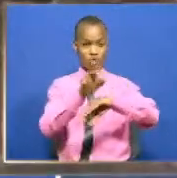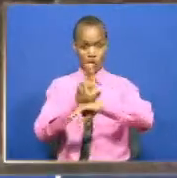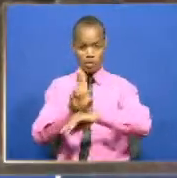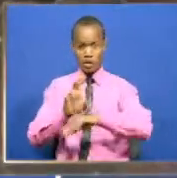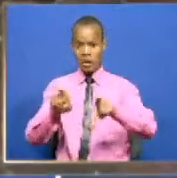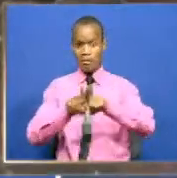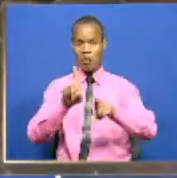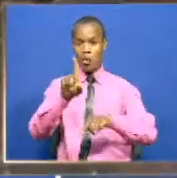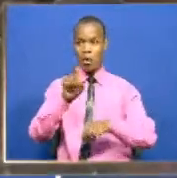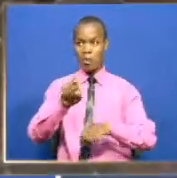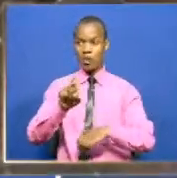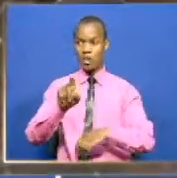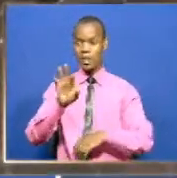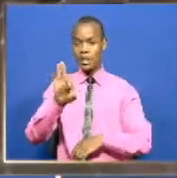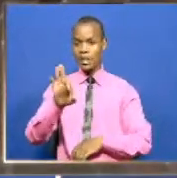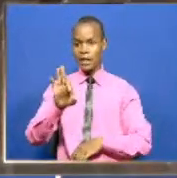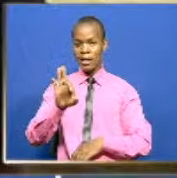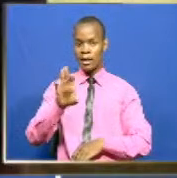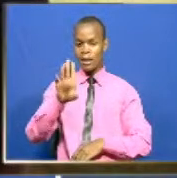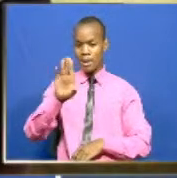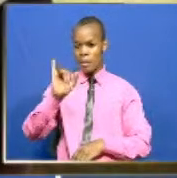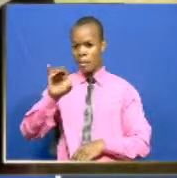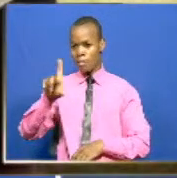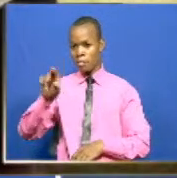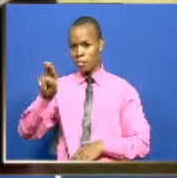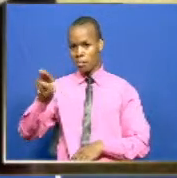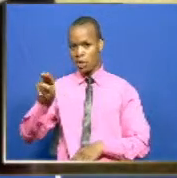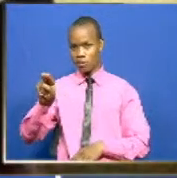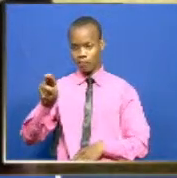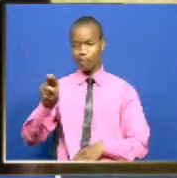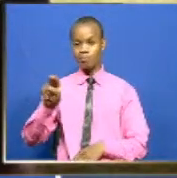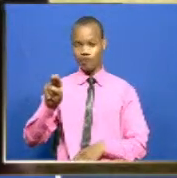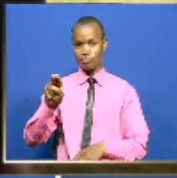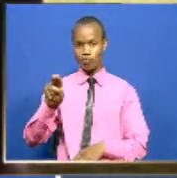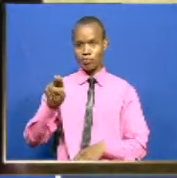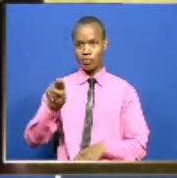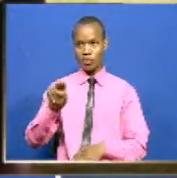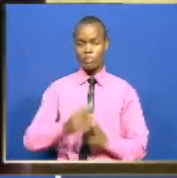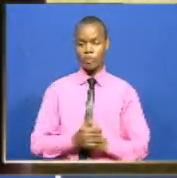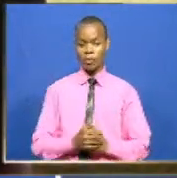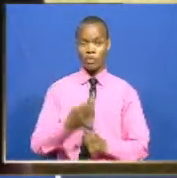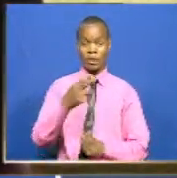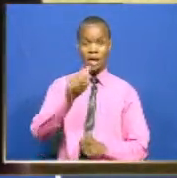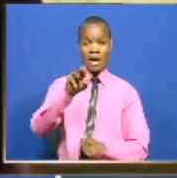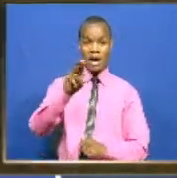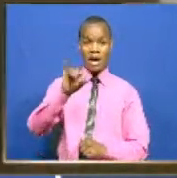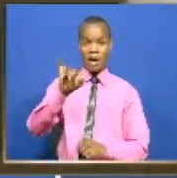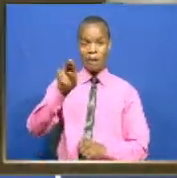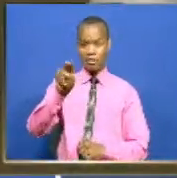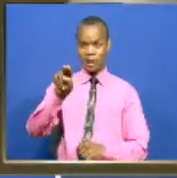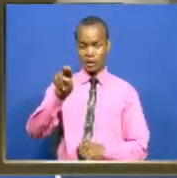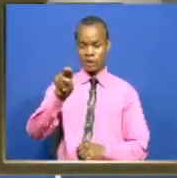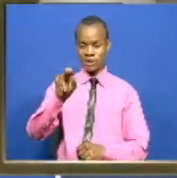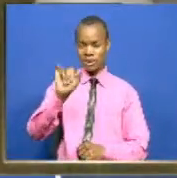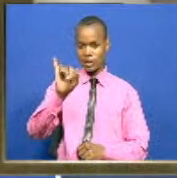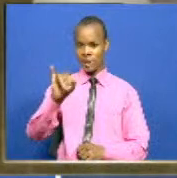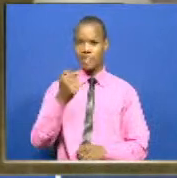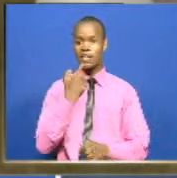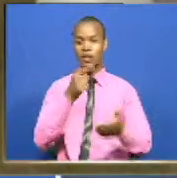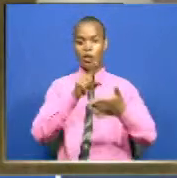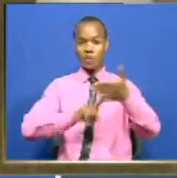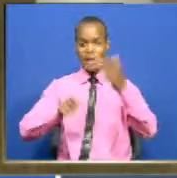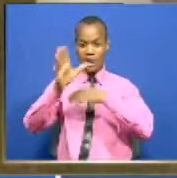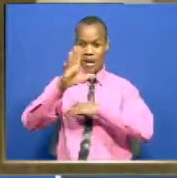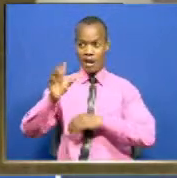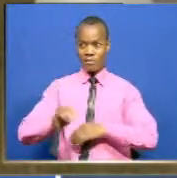1.3 billion tons. Hamisi William, the County Food and Agriculture Organization Assistant Representative, said Africa is